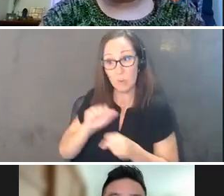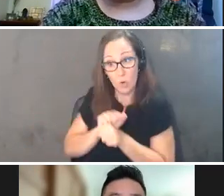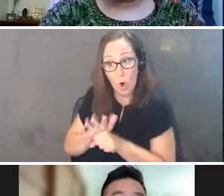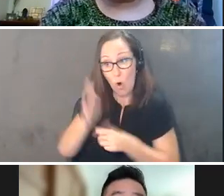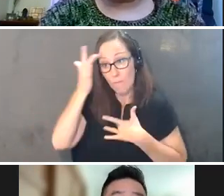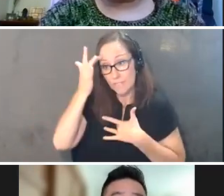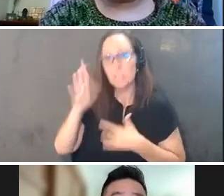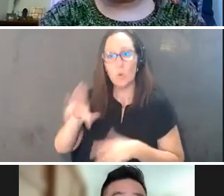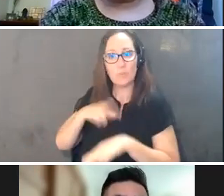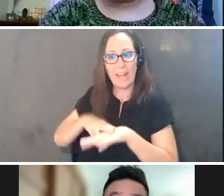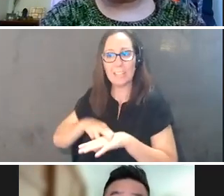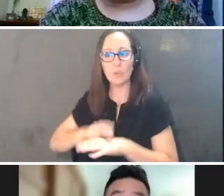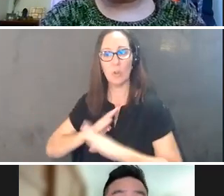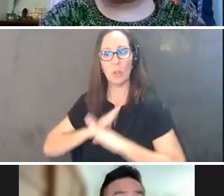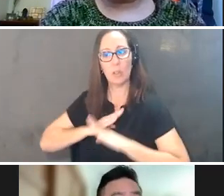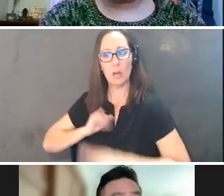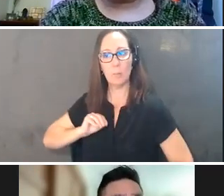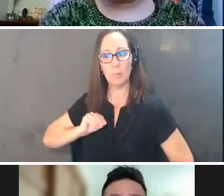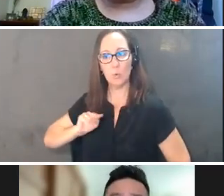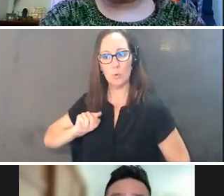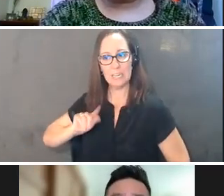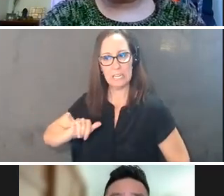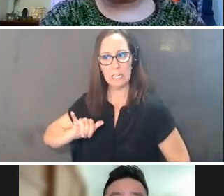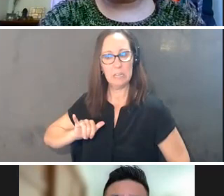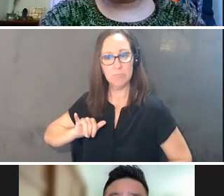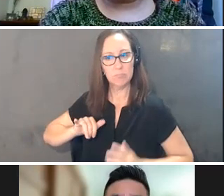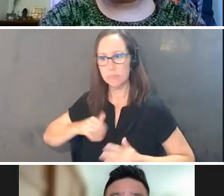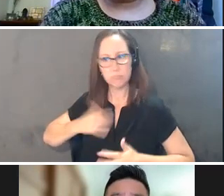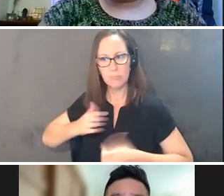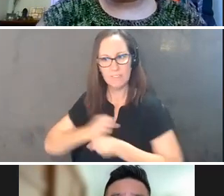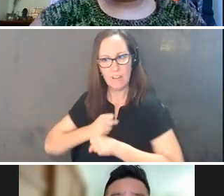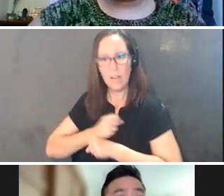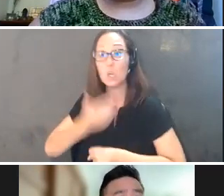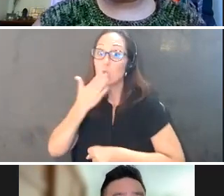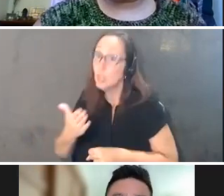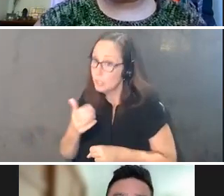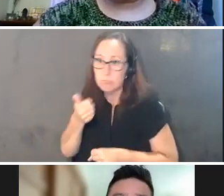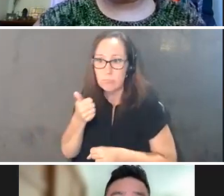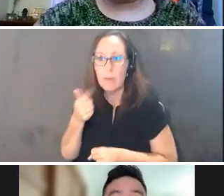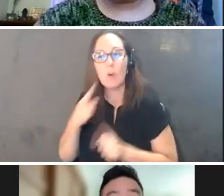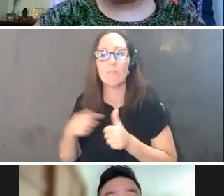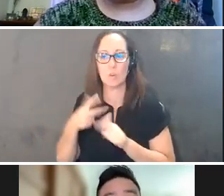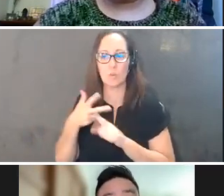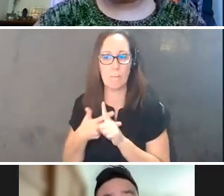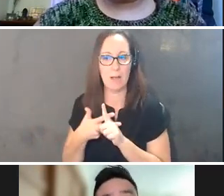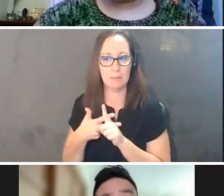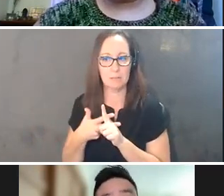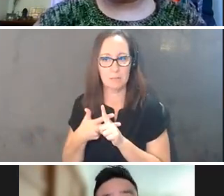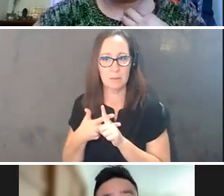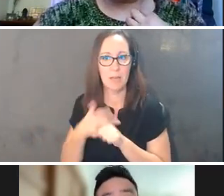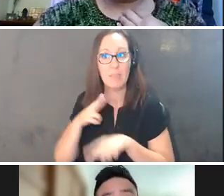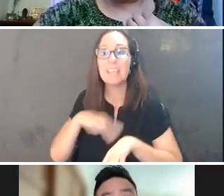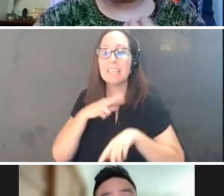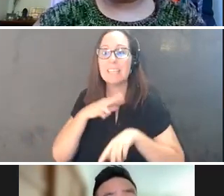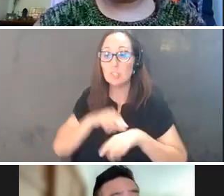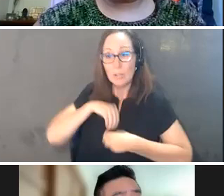kicked in and your natural immunity is very good. We know it's very good for at least the first 3 months. After that, your natural immunity may start to